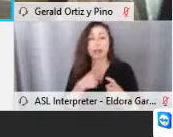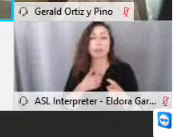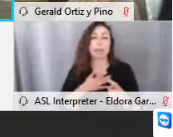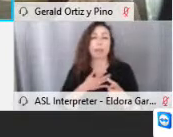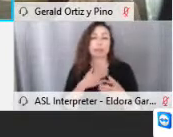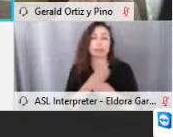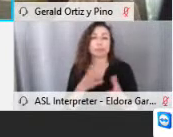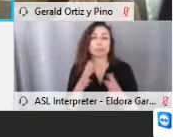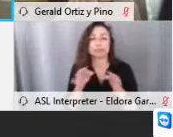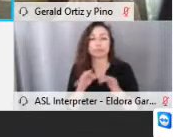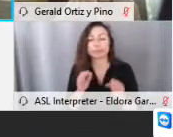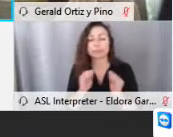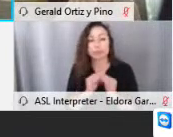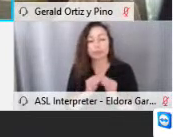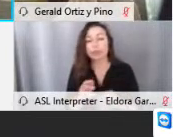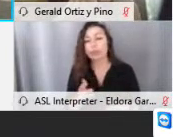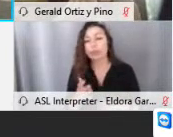there.